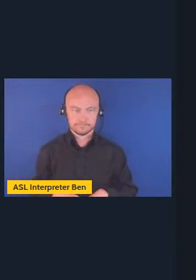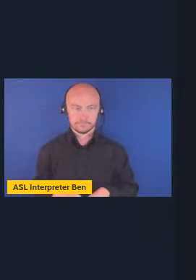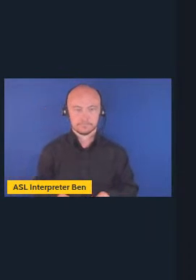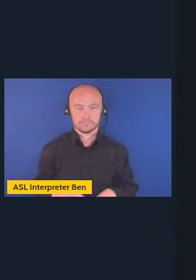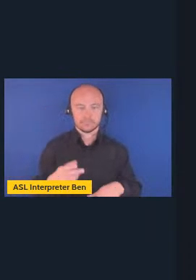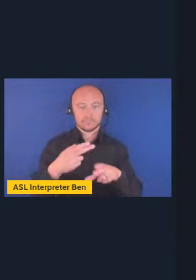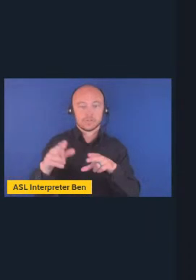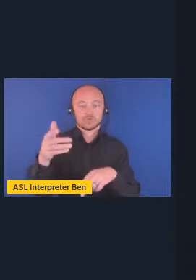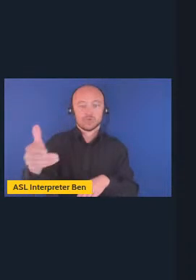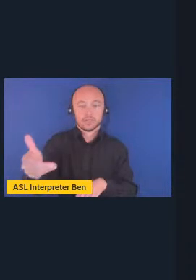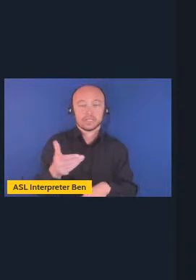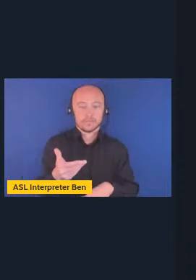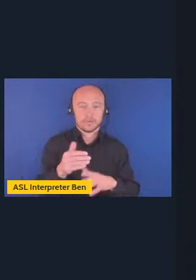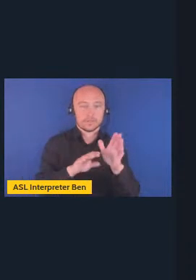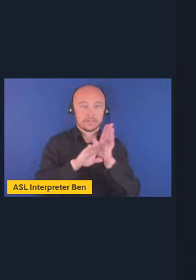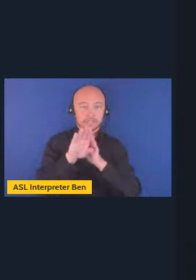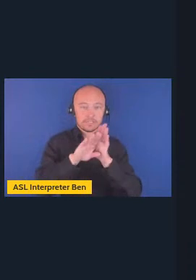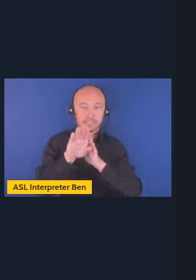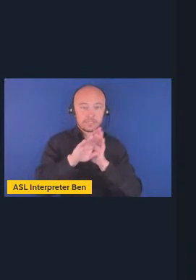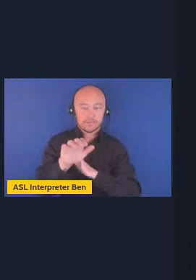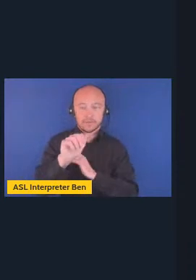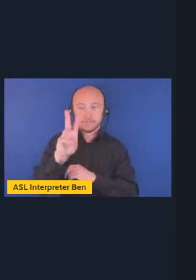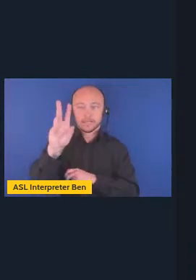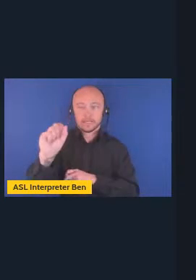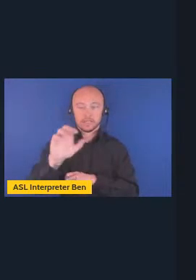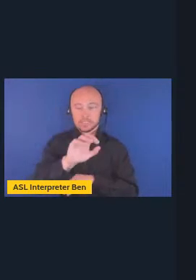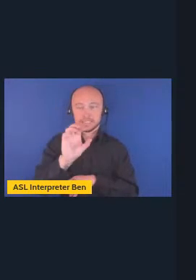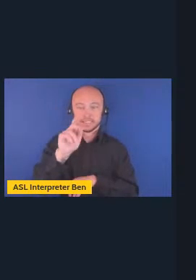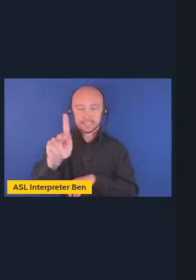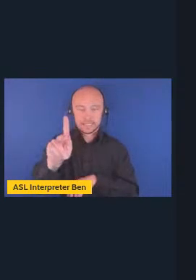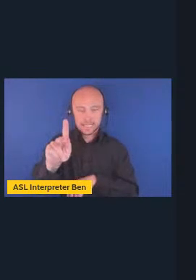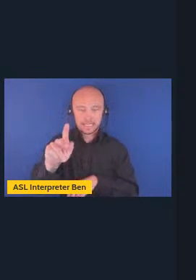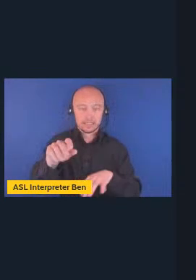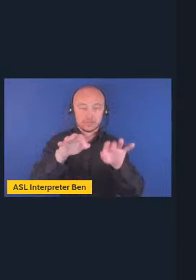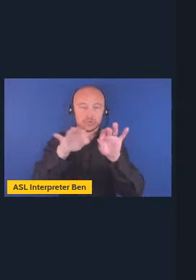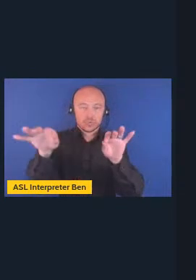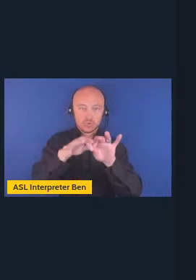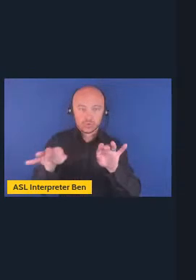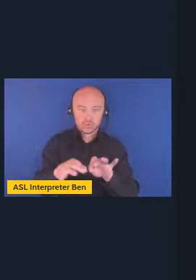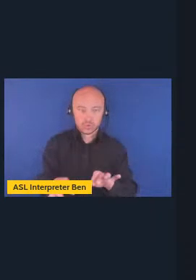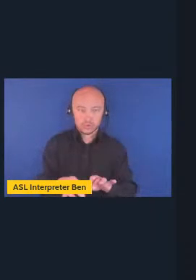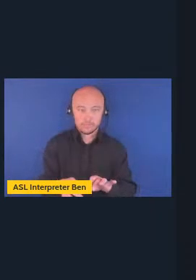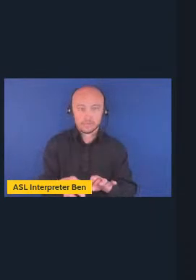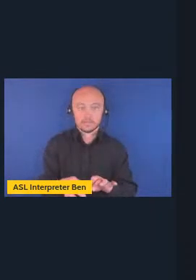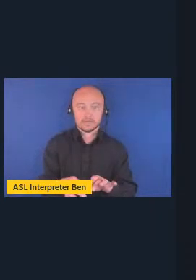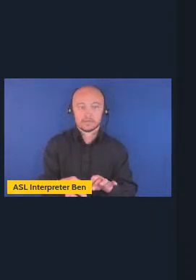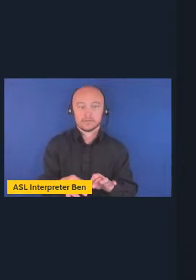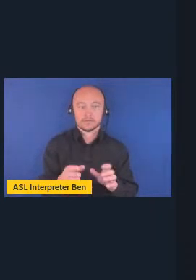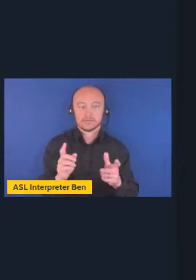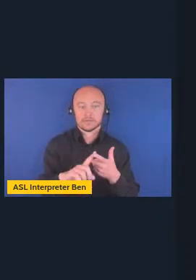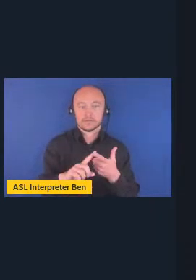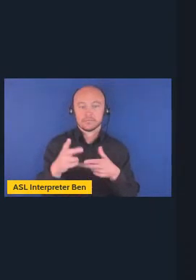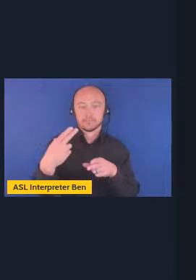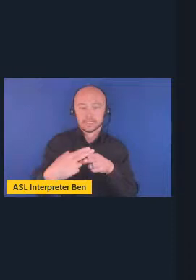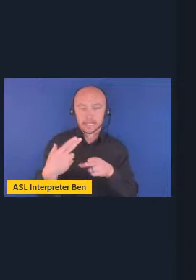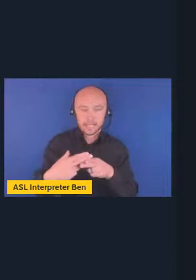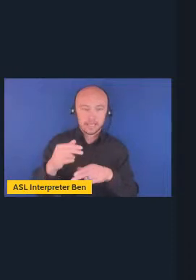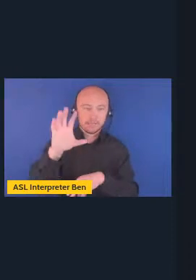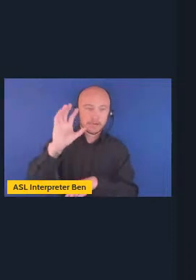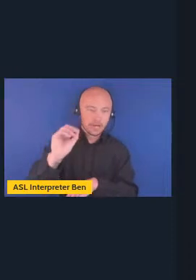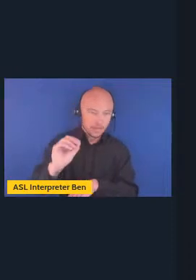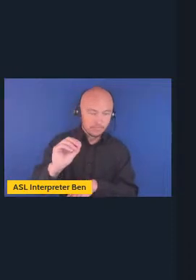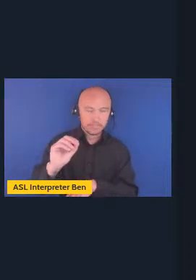introduction, which I have developed using AWS CDK TypeScript, and I have passed my inputs like name, designation, company,